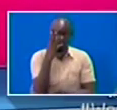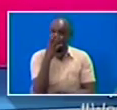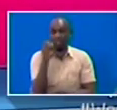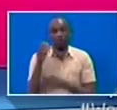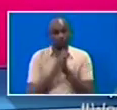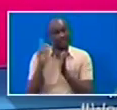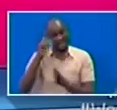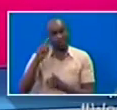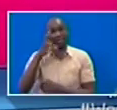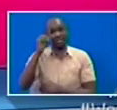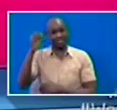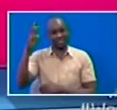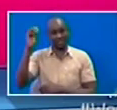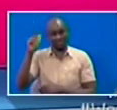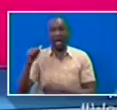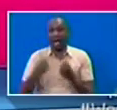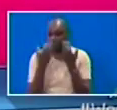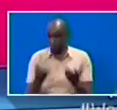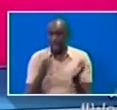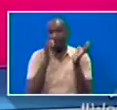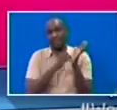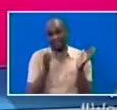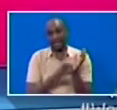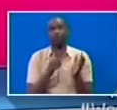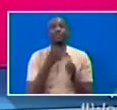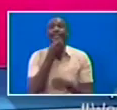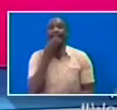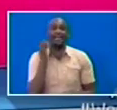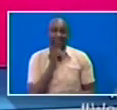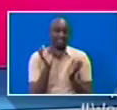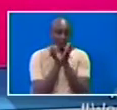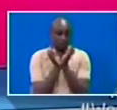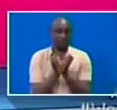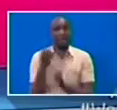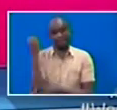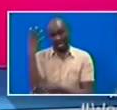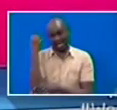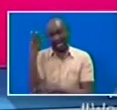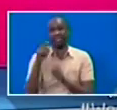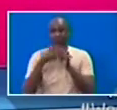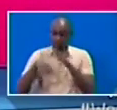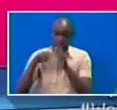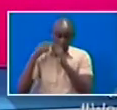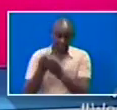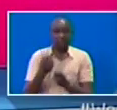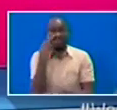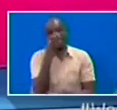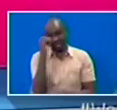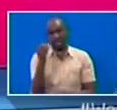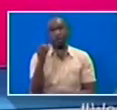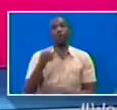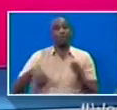by Nairobi steimer in a match which was played at machakos Kenyata Stadium while bandari secured a 3-0 victory over wza